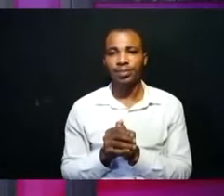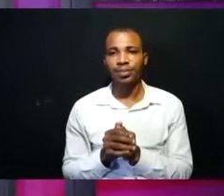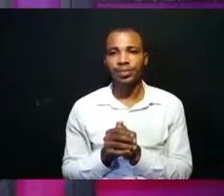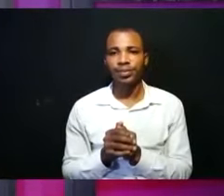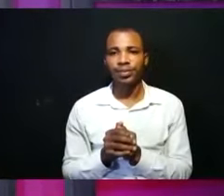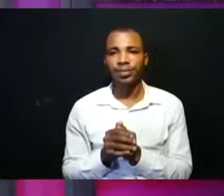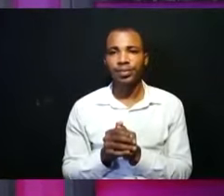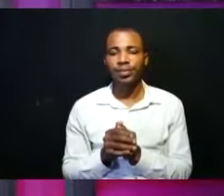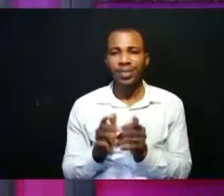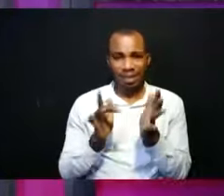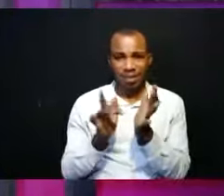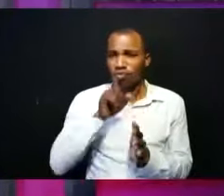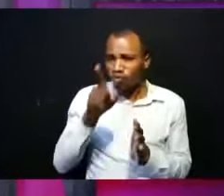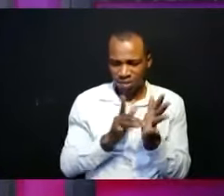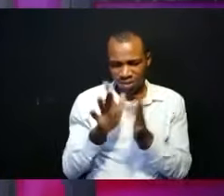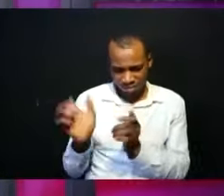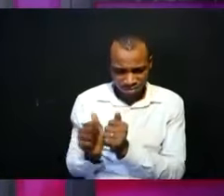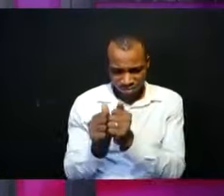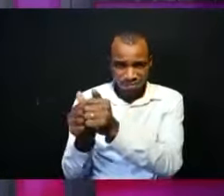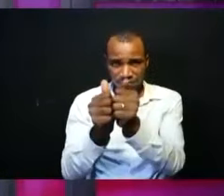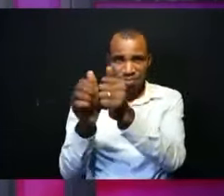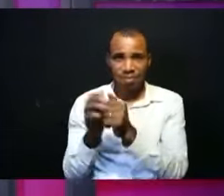And he was with them.